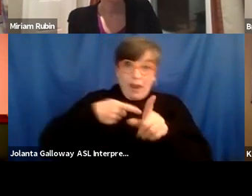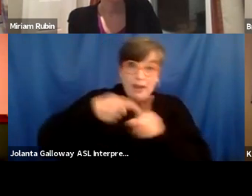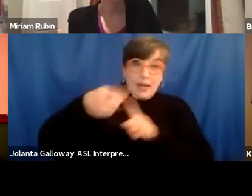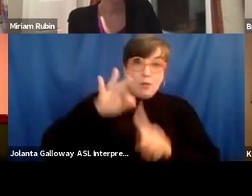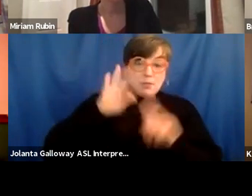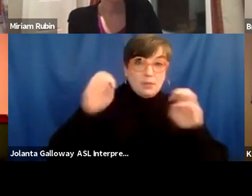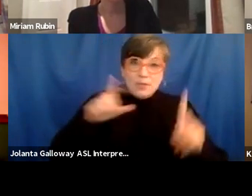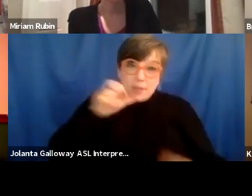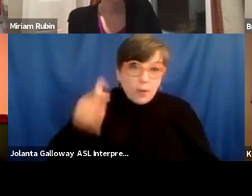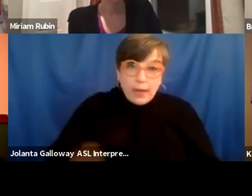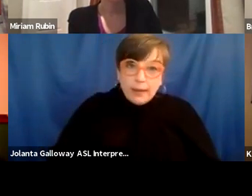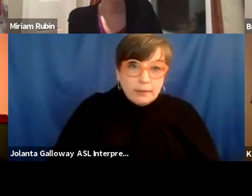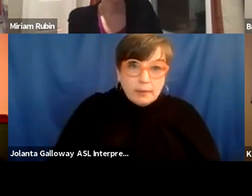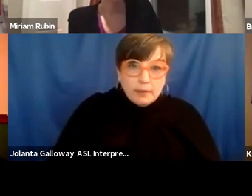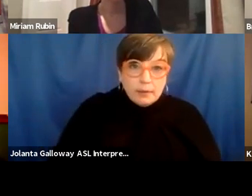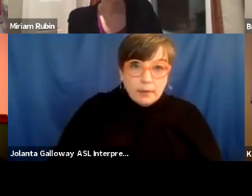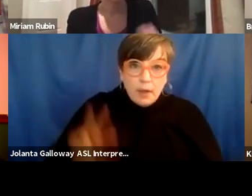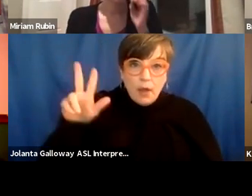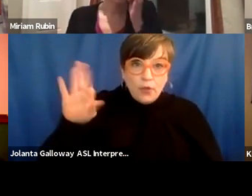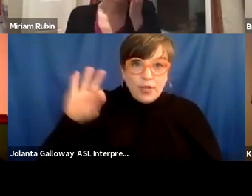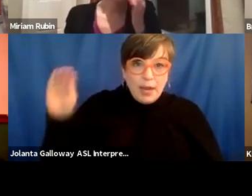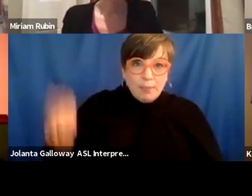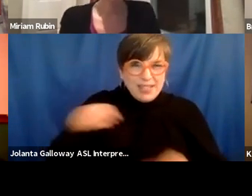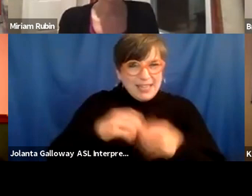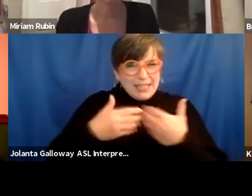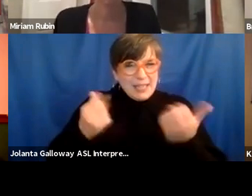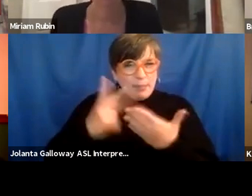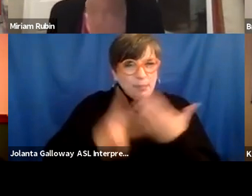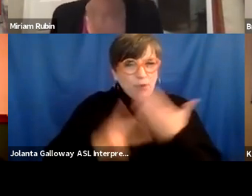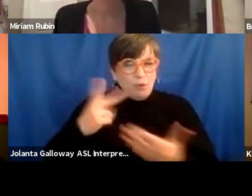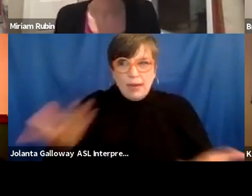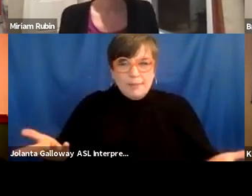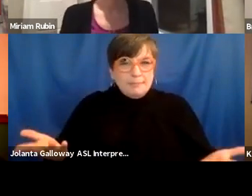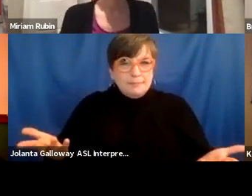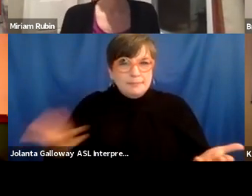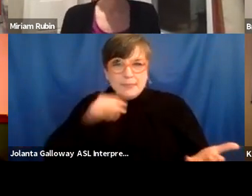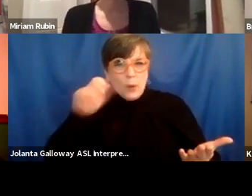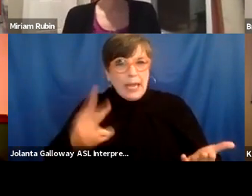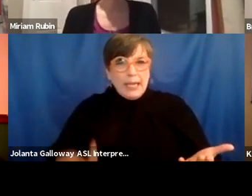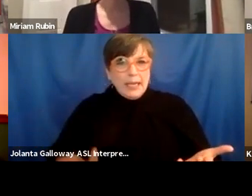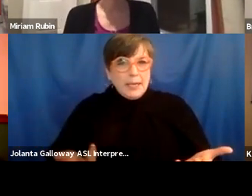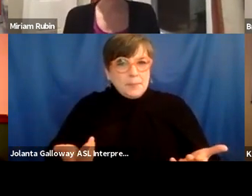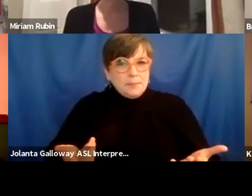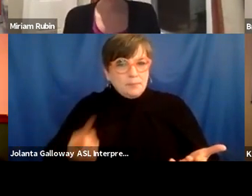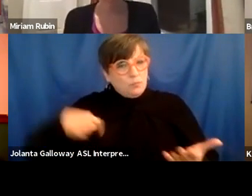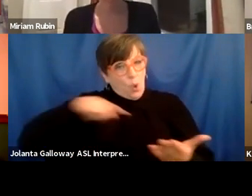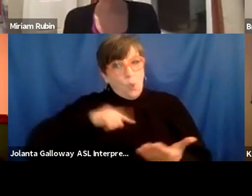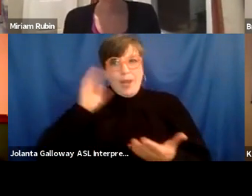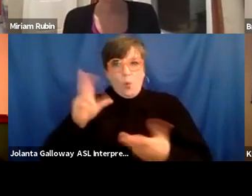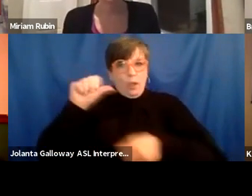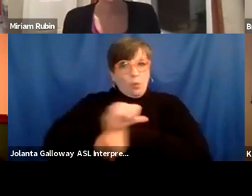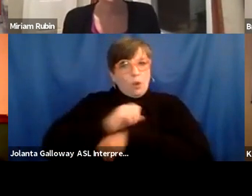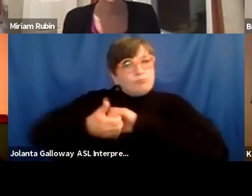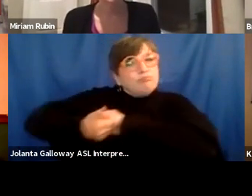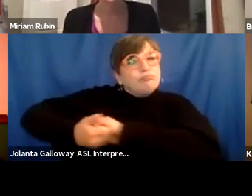okay, and that 39% are in separate programs. And that's going to be really working with our community and helping